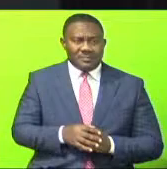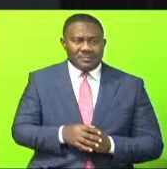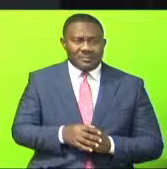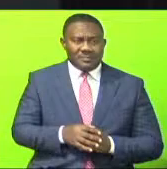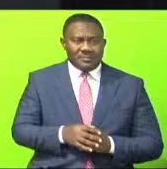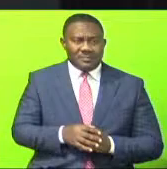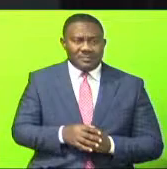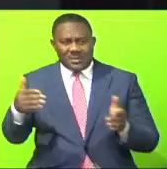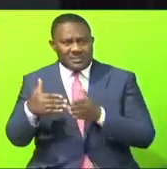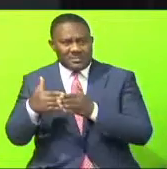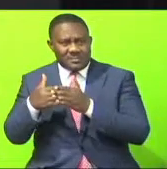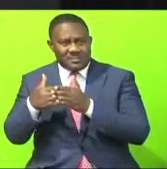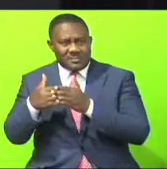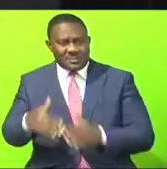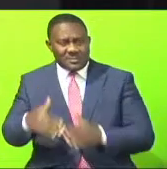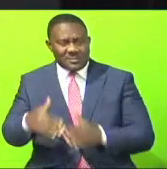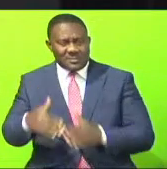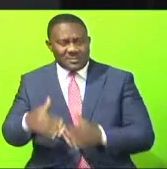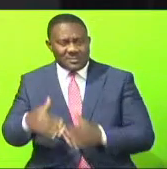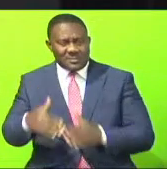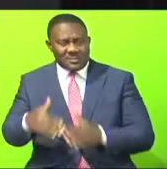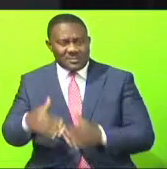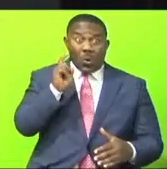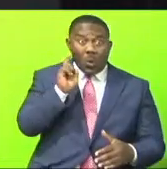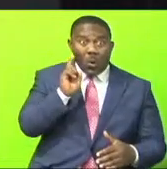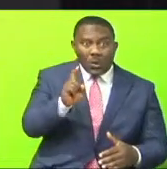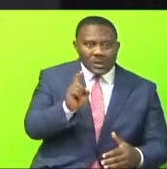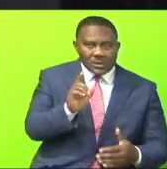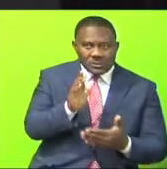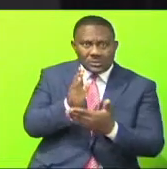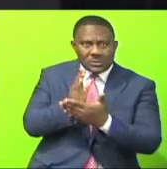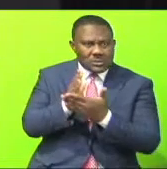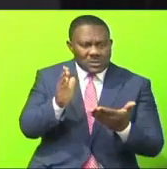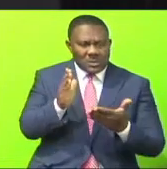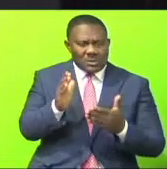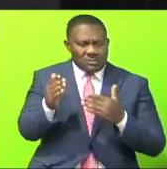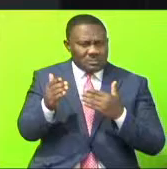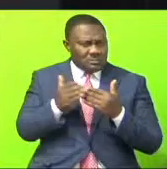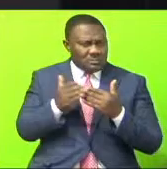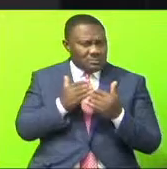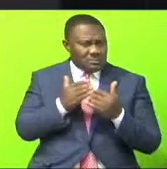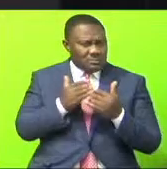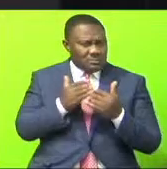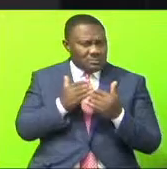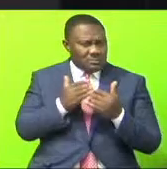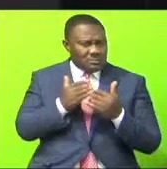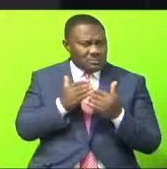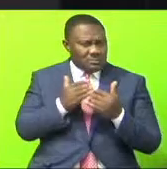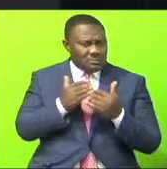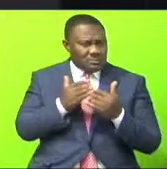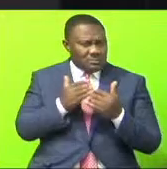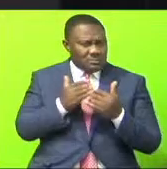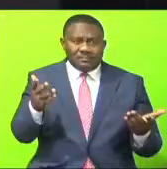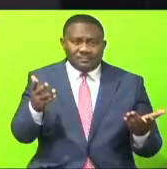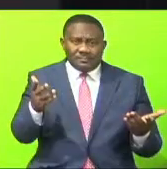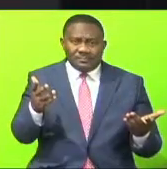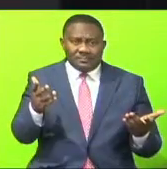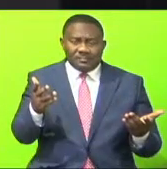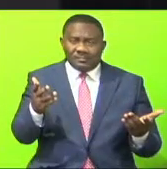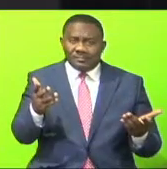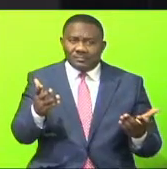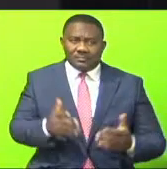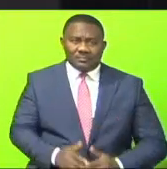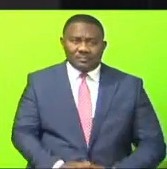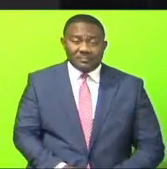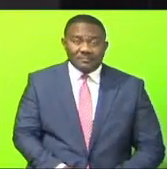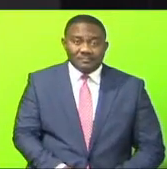and there's an interlocutory injunction to boot, nevertheless, I will rubbish another arm of government for